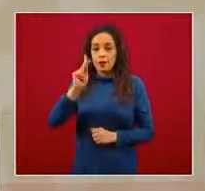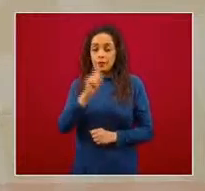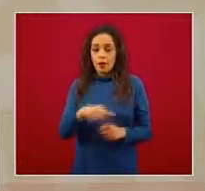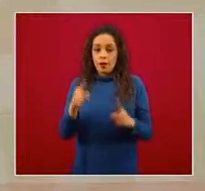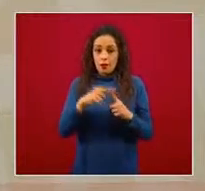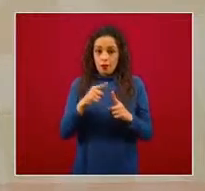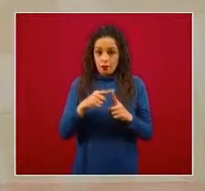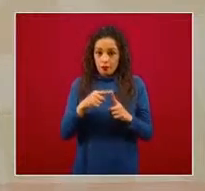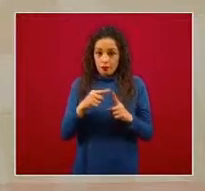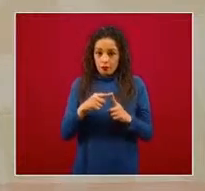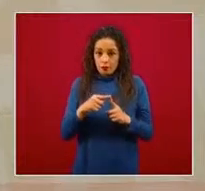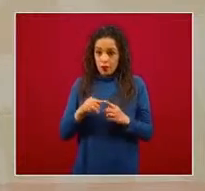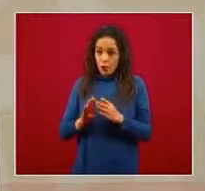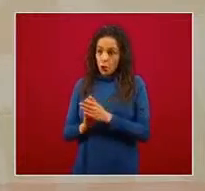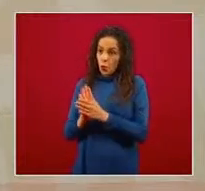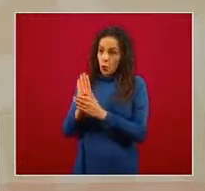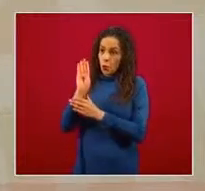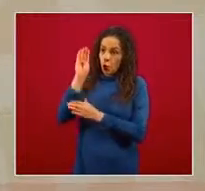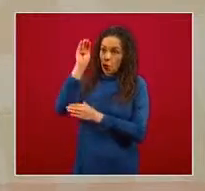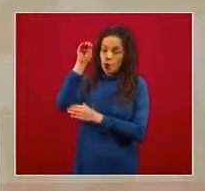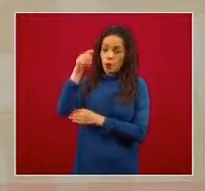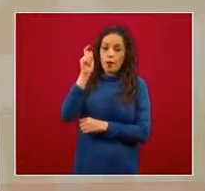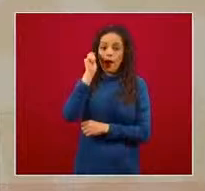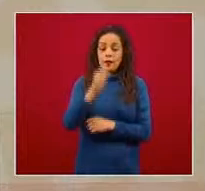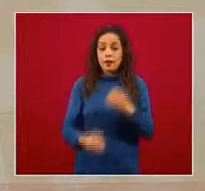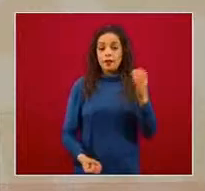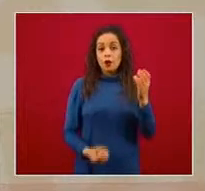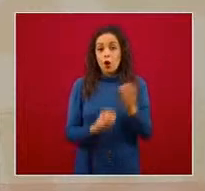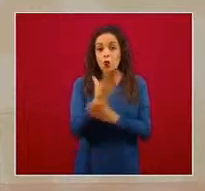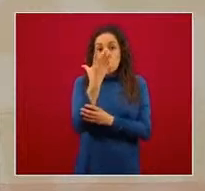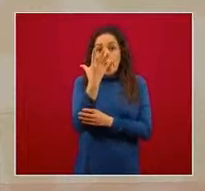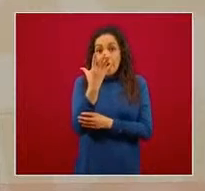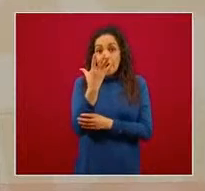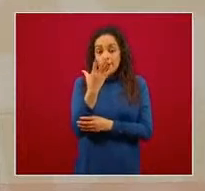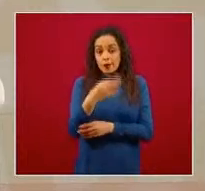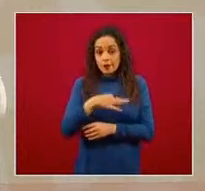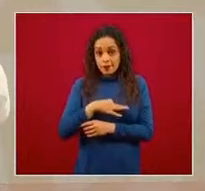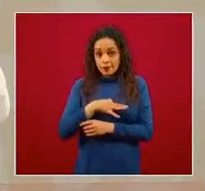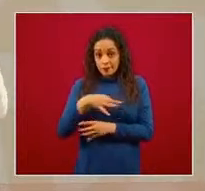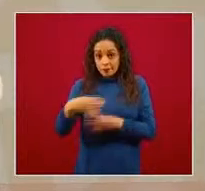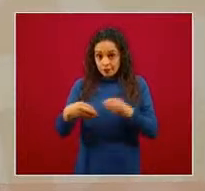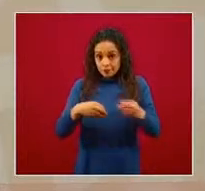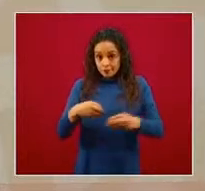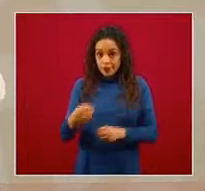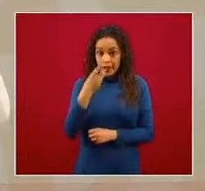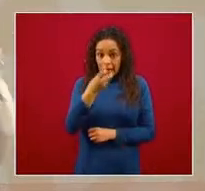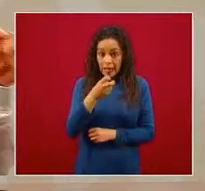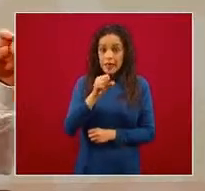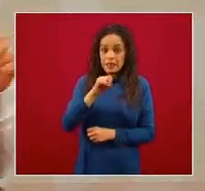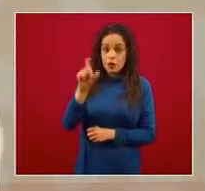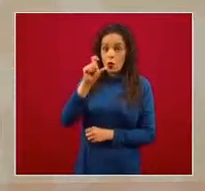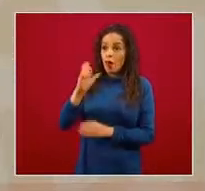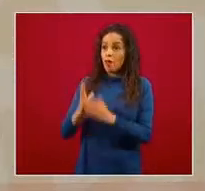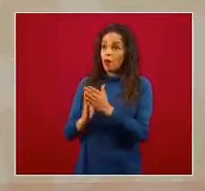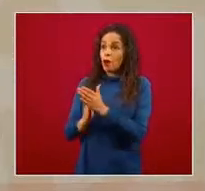However, for curve number 1, this means new cases in the community. When